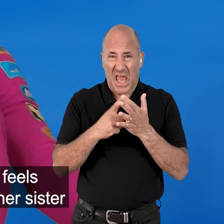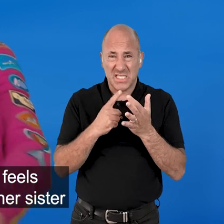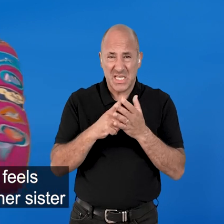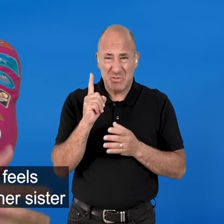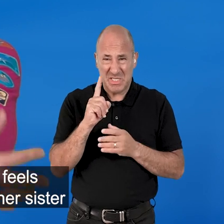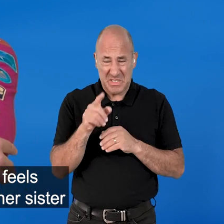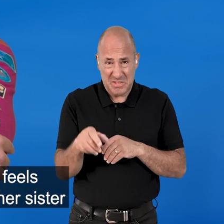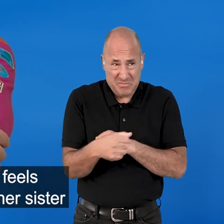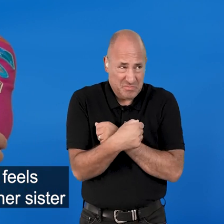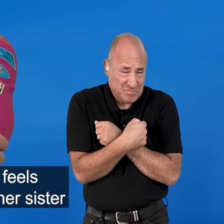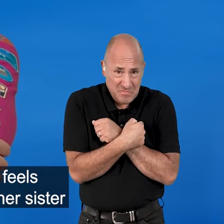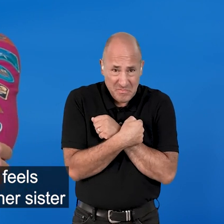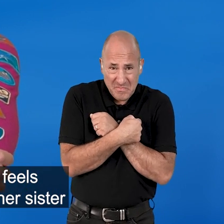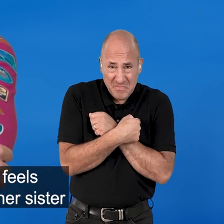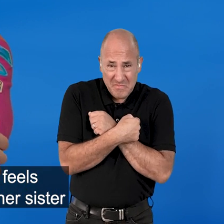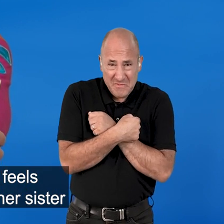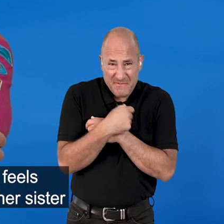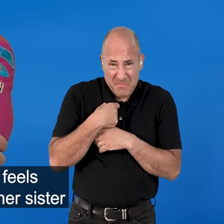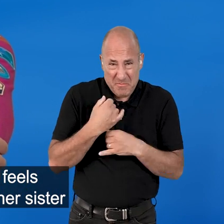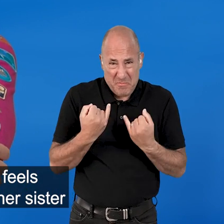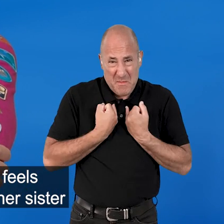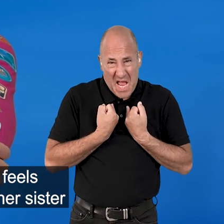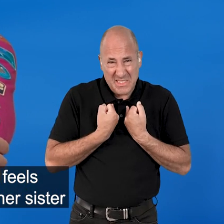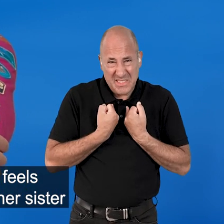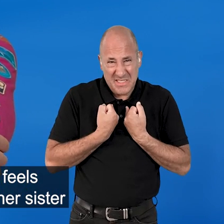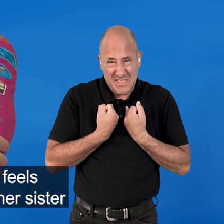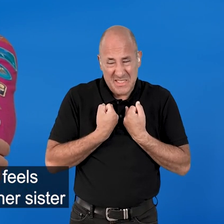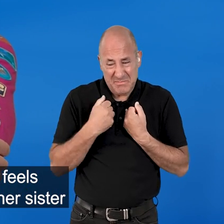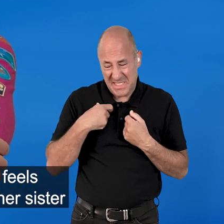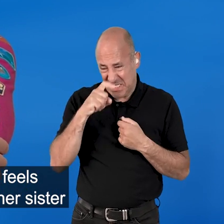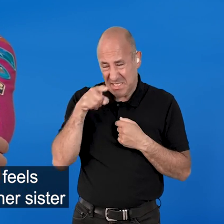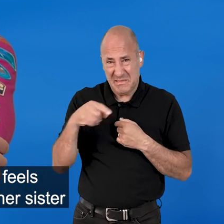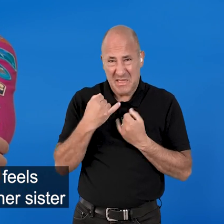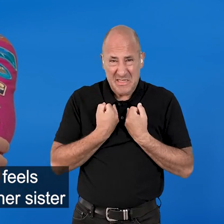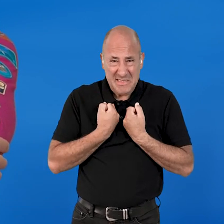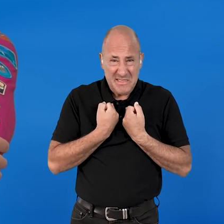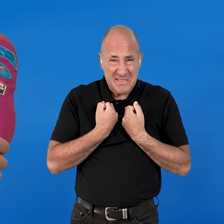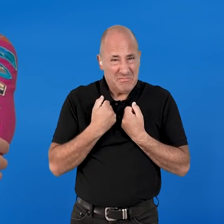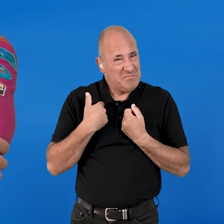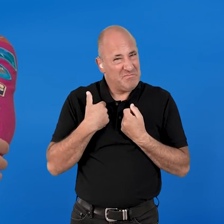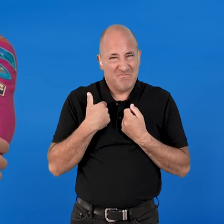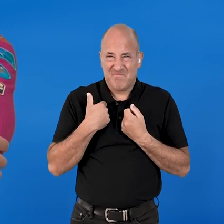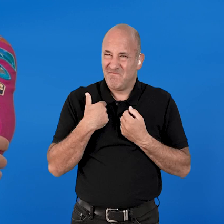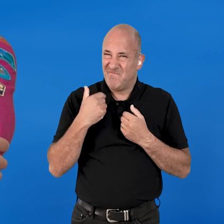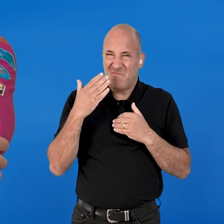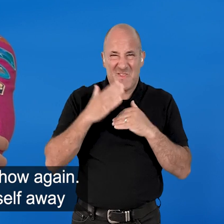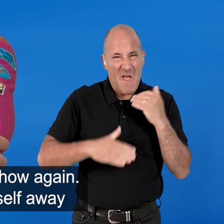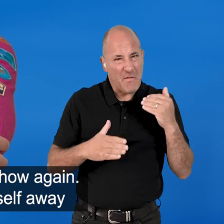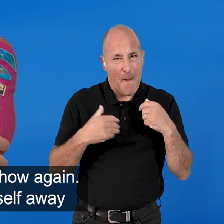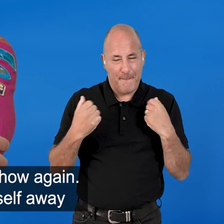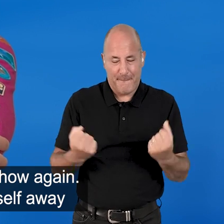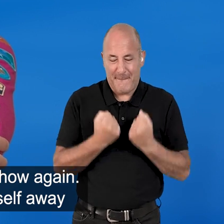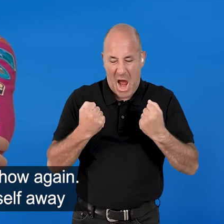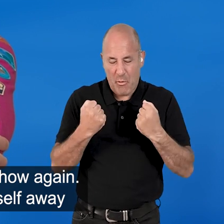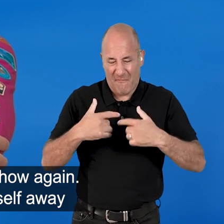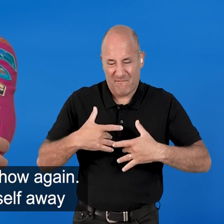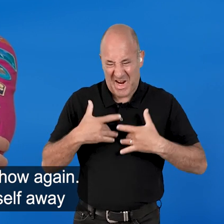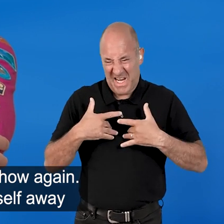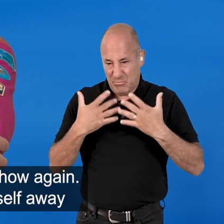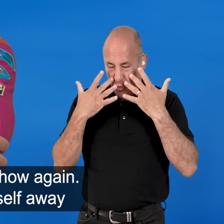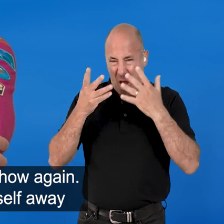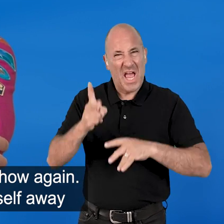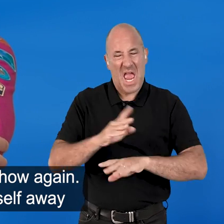Elsa huddles herself up. She feels so bad for what she has done to her sister and promises never to let her feelings, let